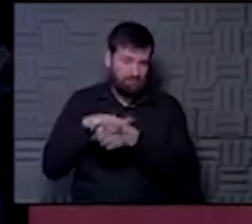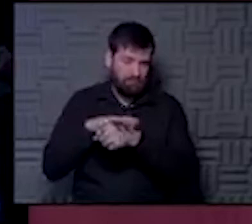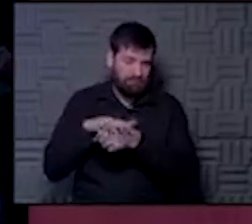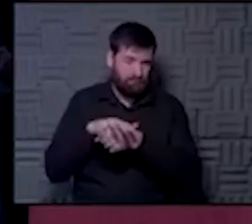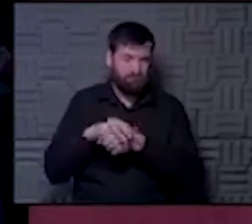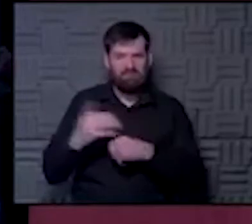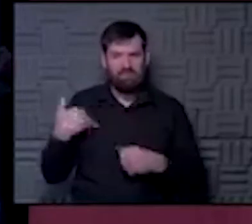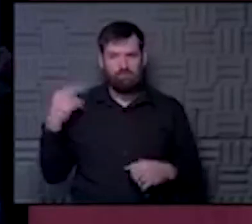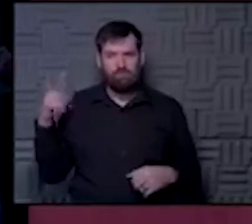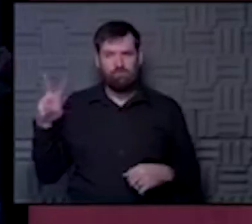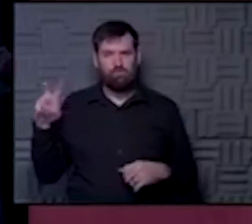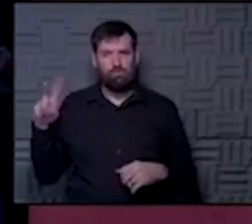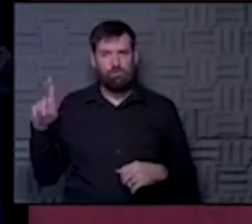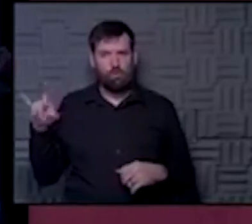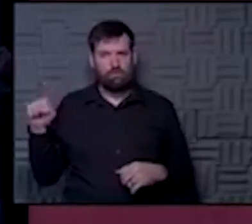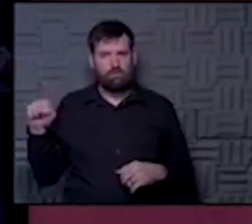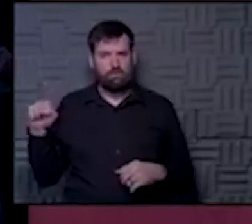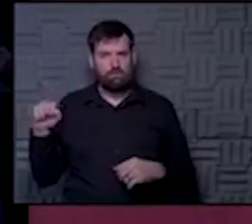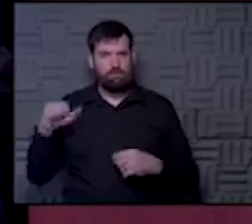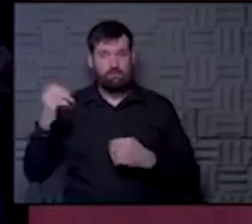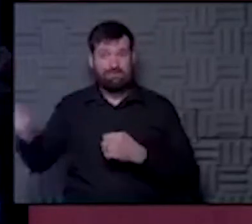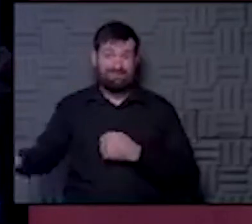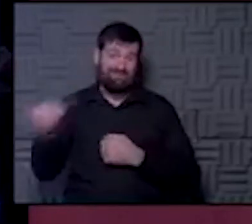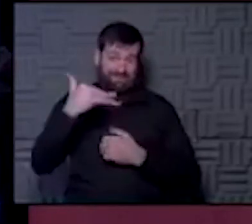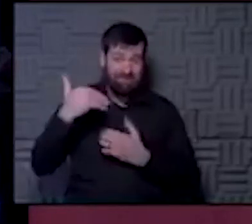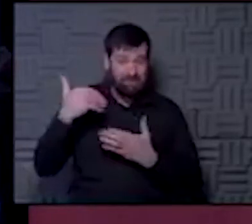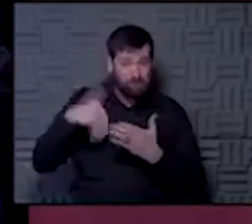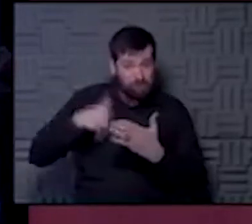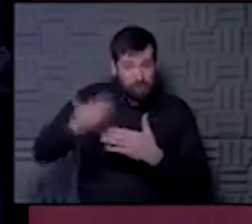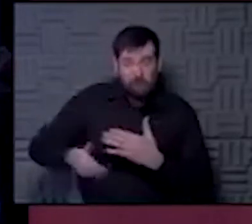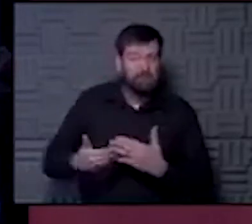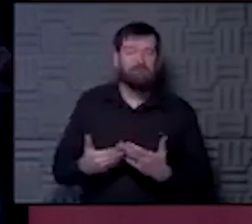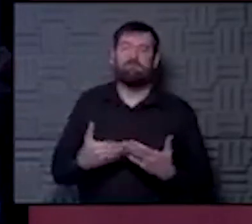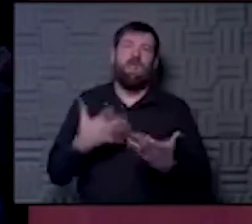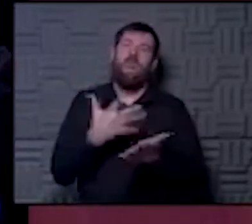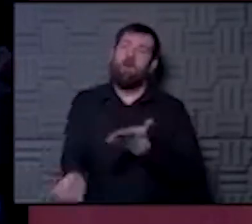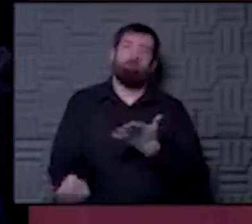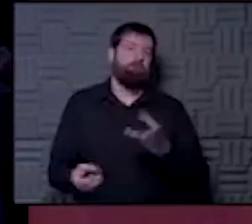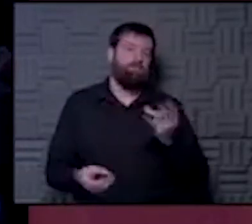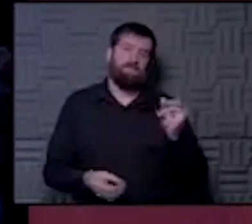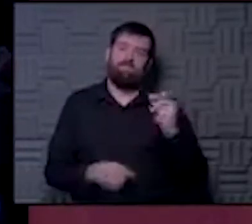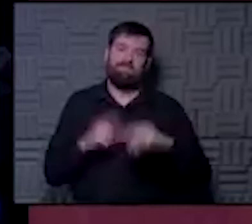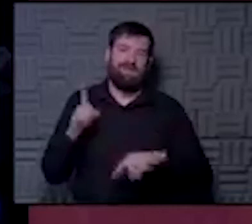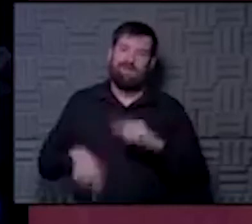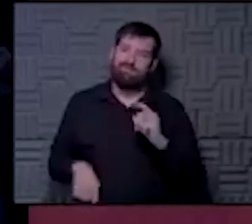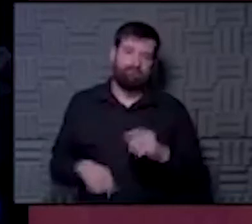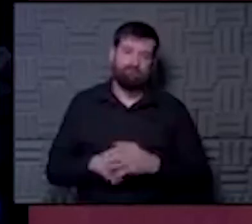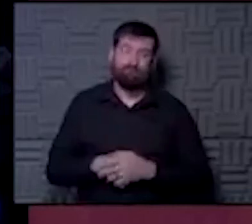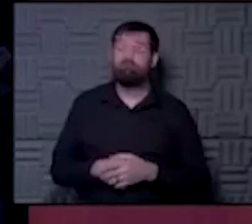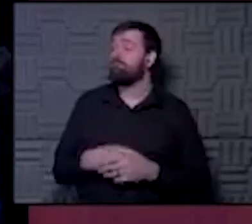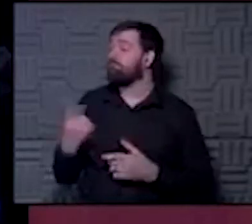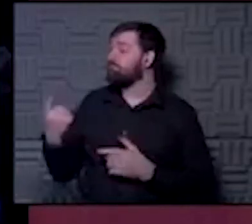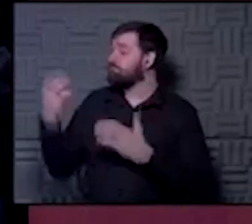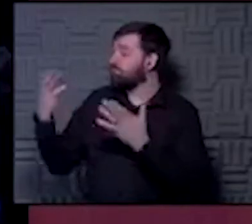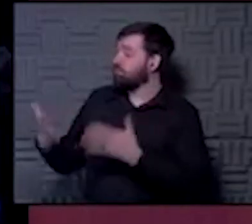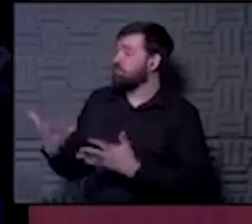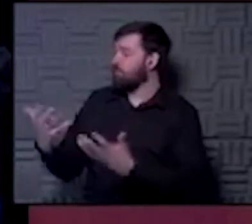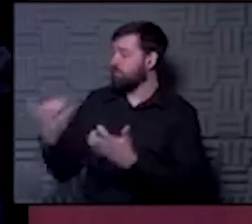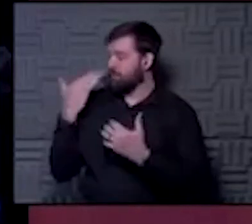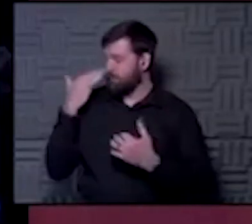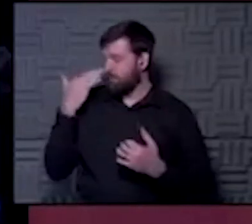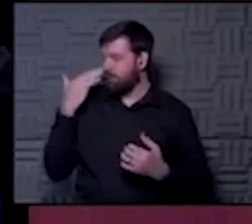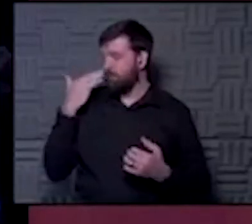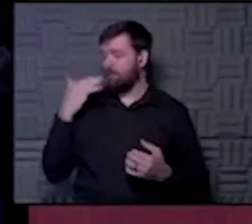200 doses right now. We don't even know when our next shipment's going to come. So we would rapidly overwhelm that. So there's no way we could do that. One person wants to know